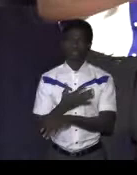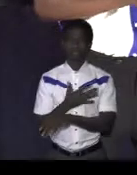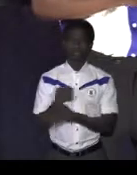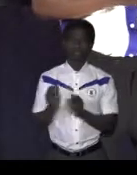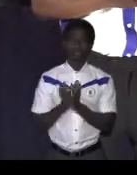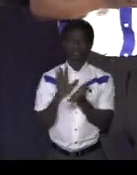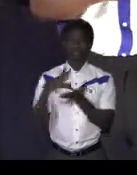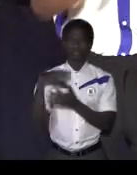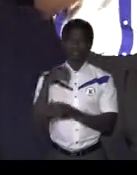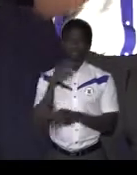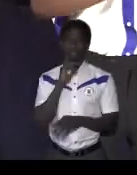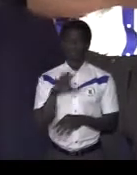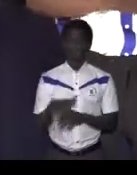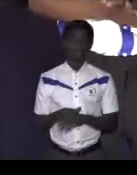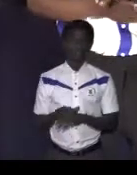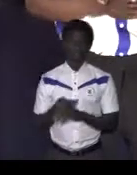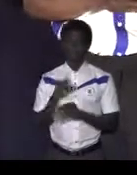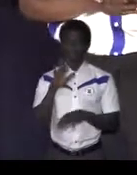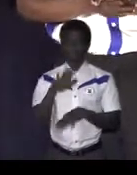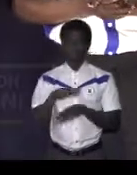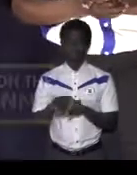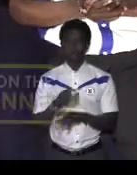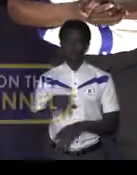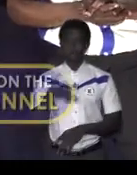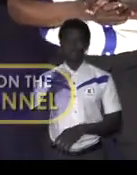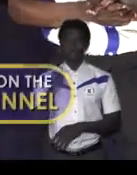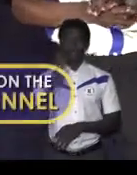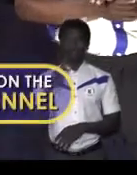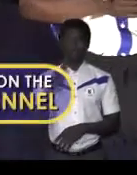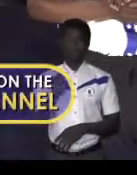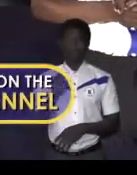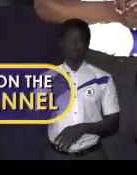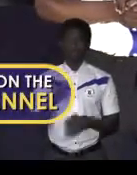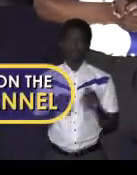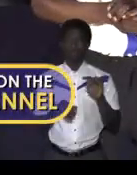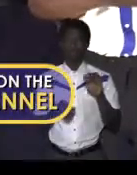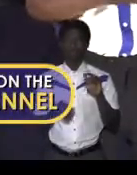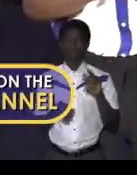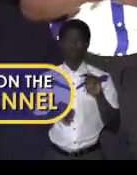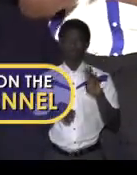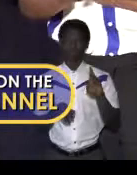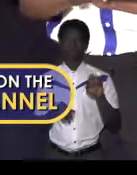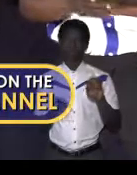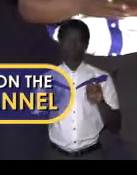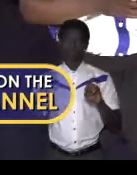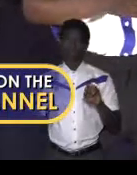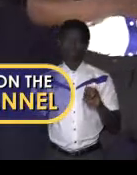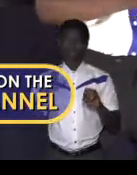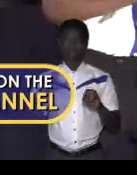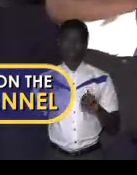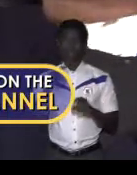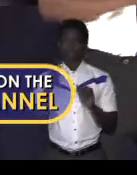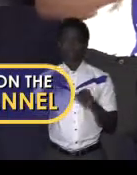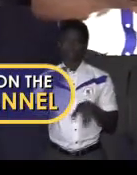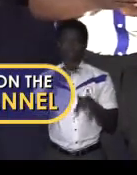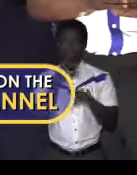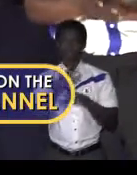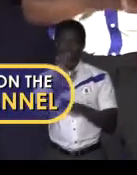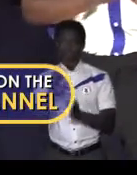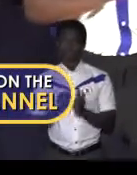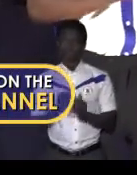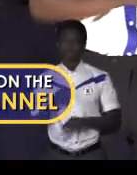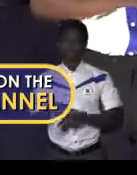and general studies is available on Lagos SUBEB YouTube channel. You can watch at your own preferred